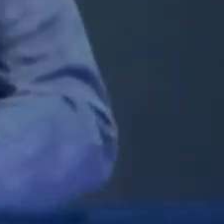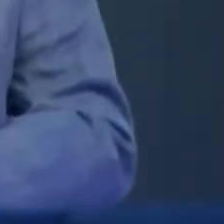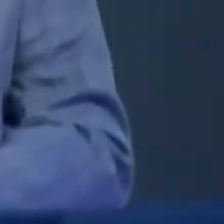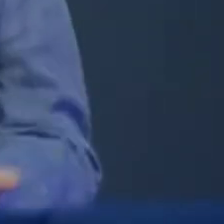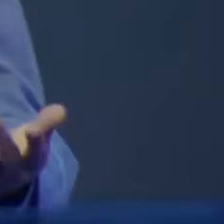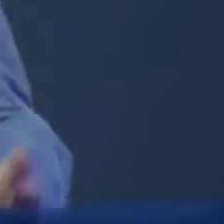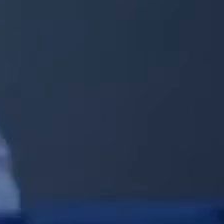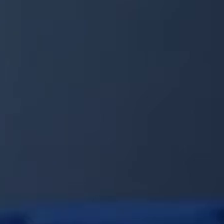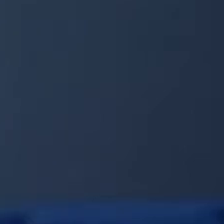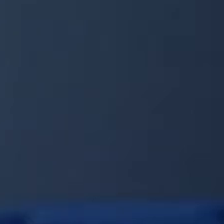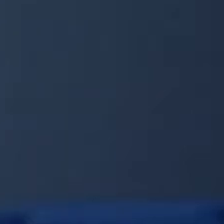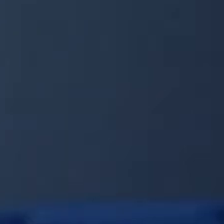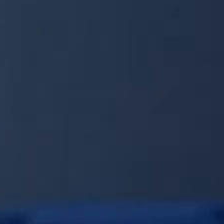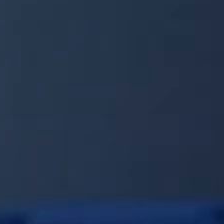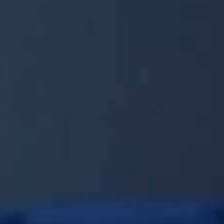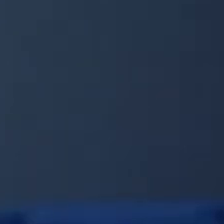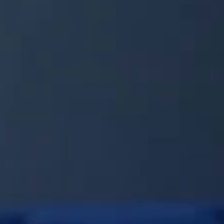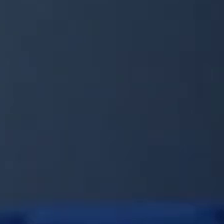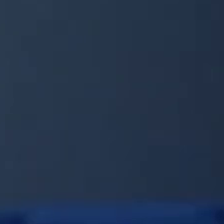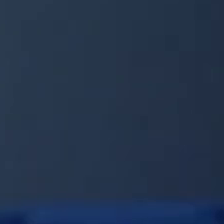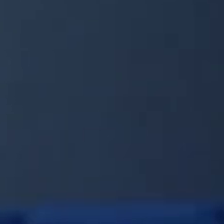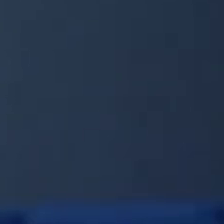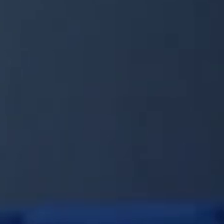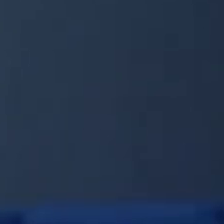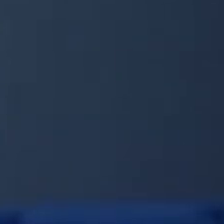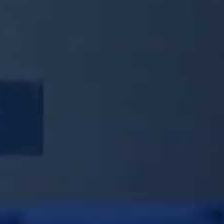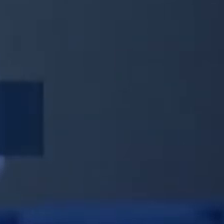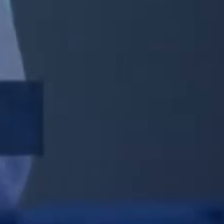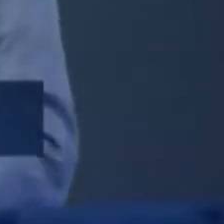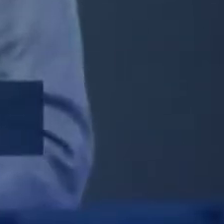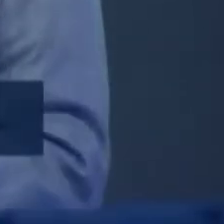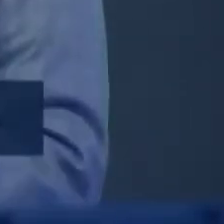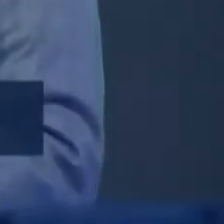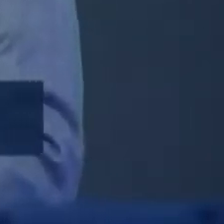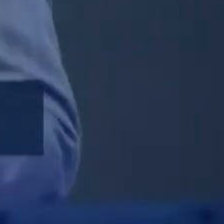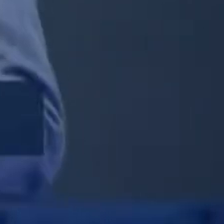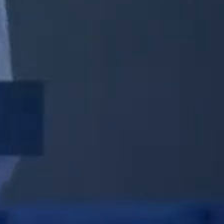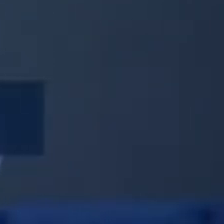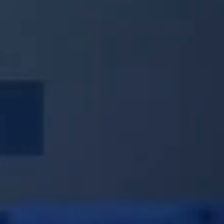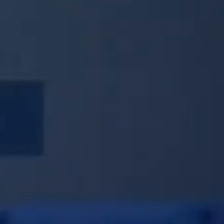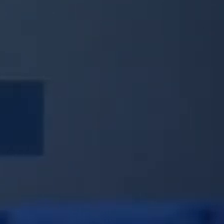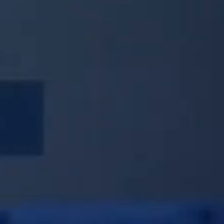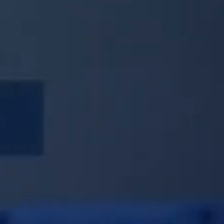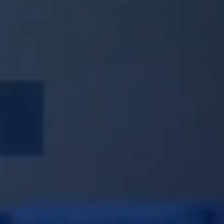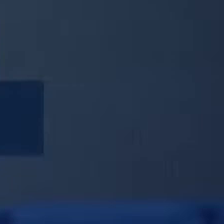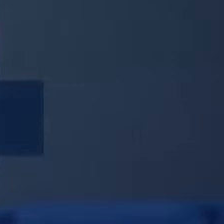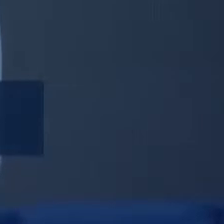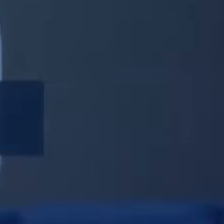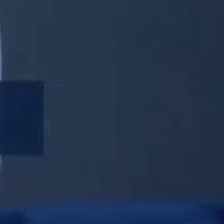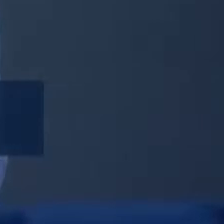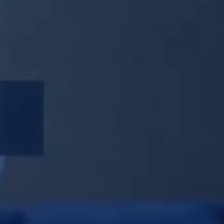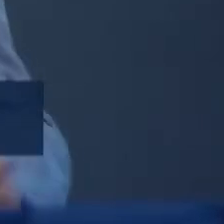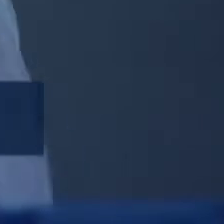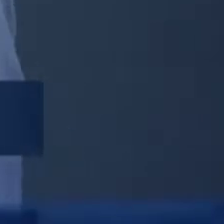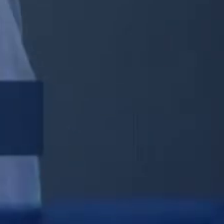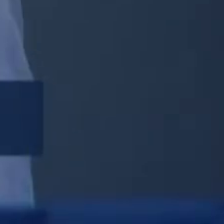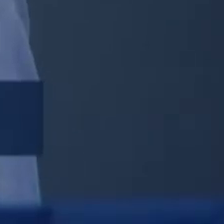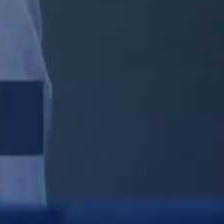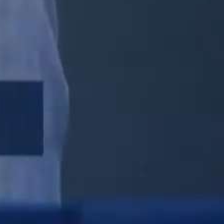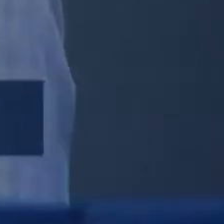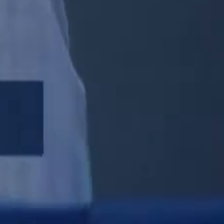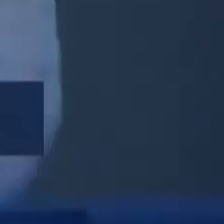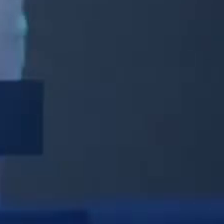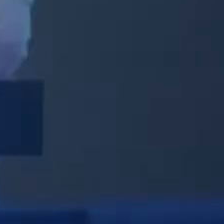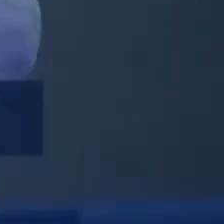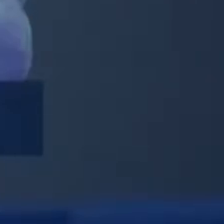1 i'm reading from verse 26 and god said let us make man in our